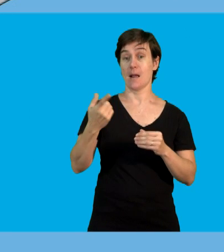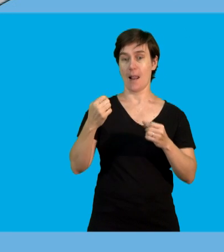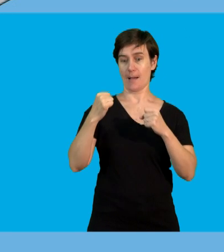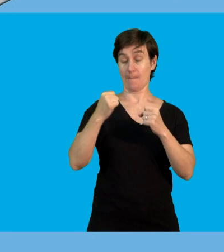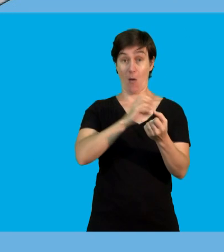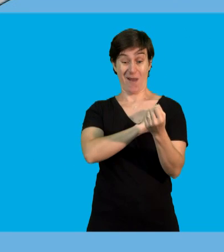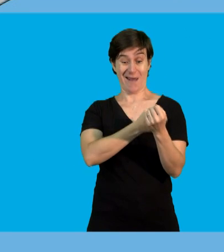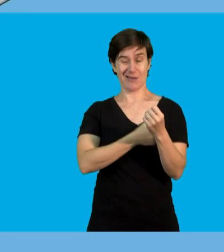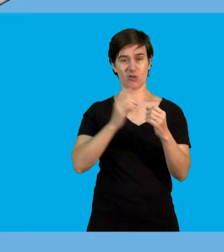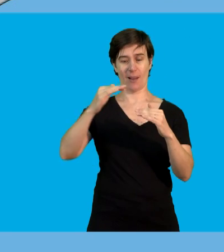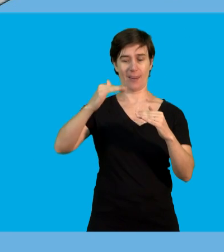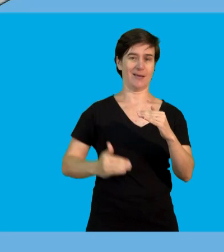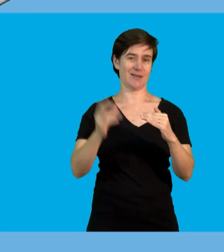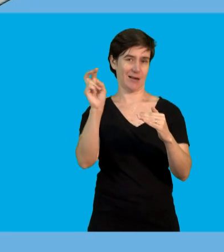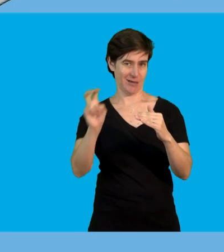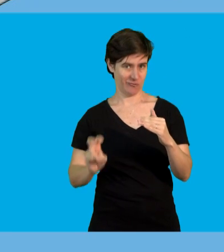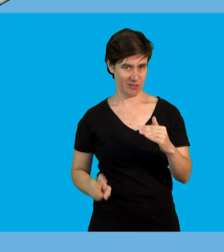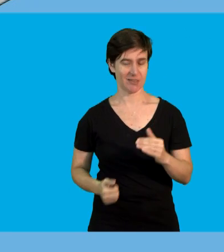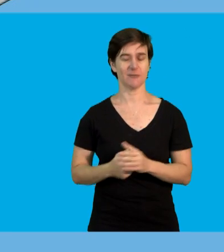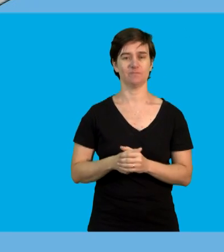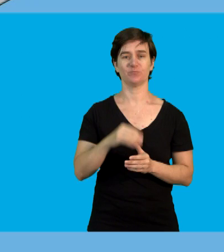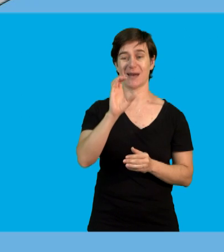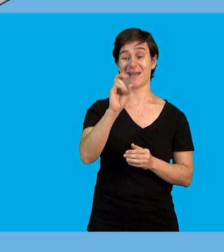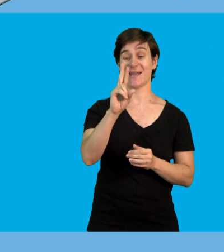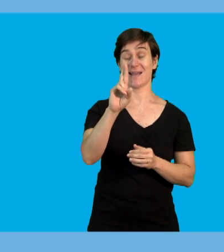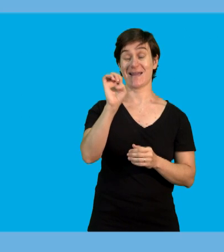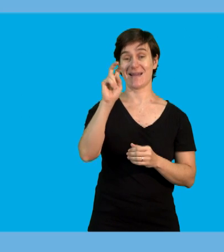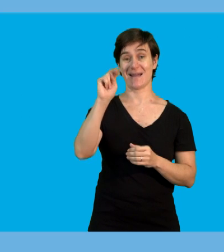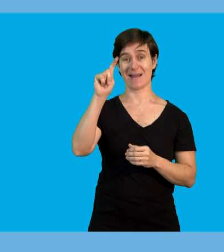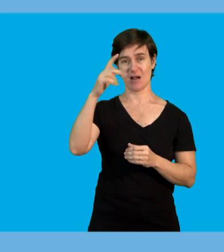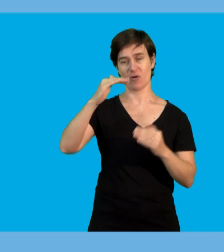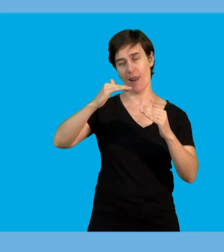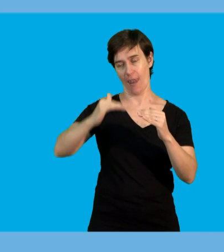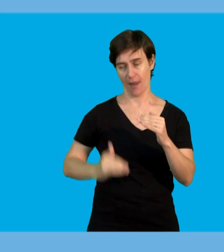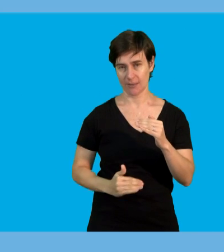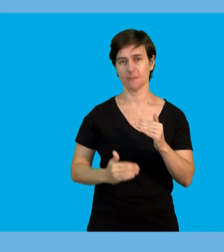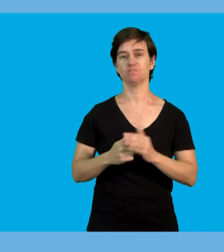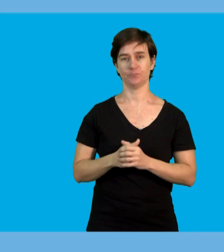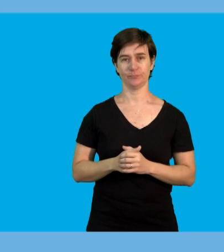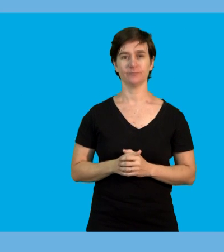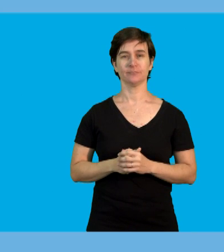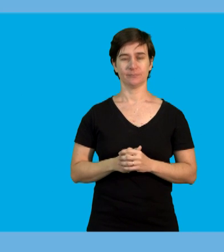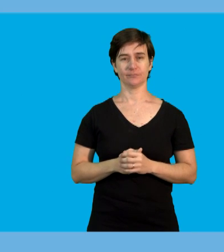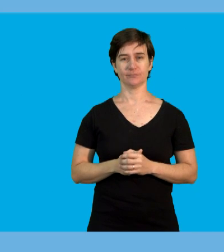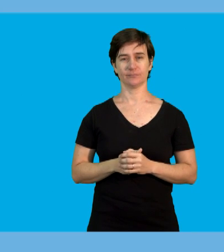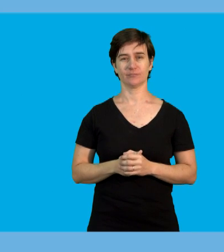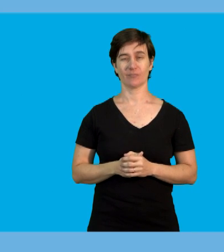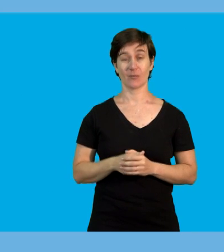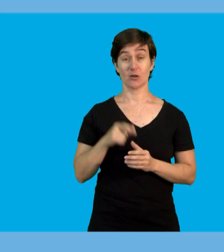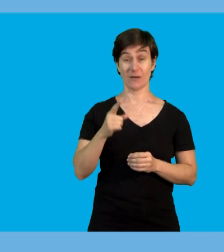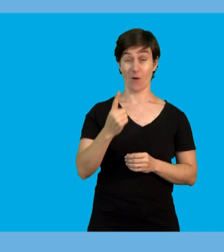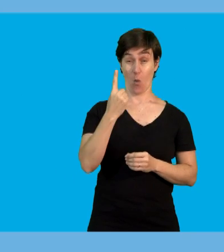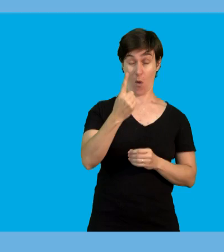actually decreasing the current. So that means the current and the resistance, they have a certain relationship